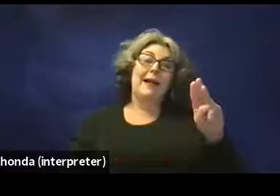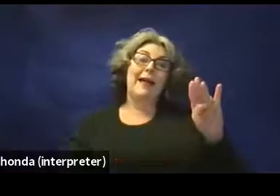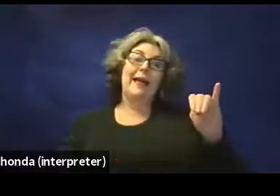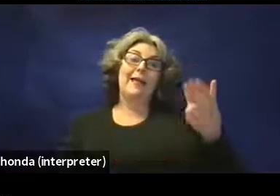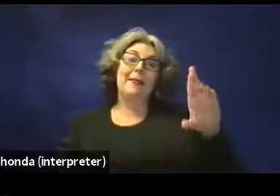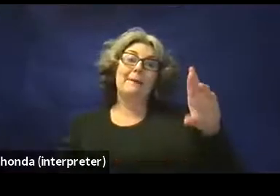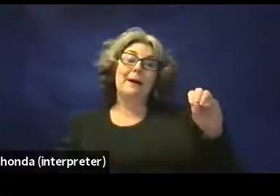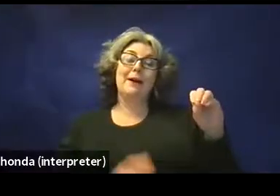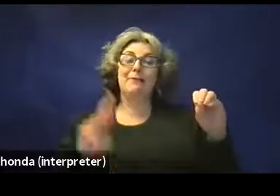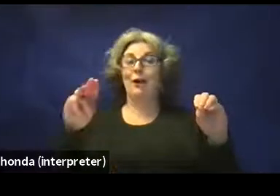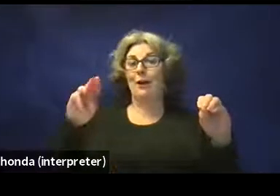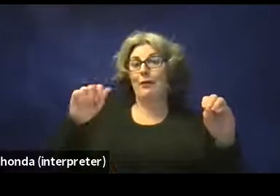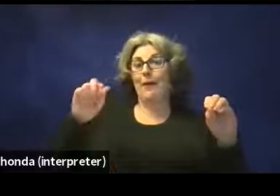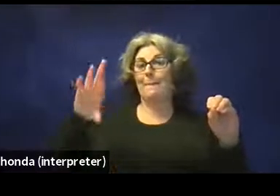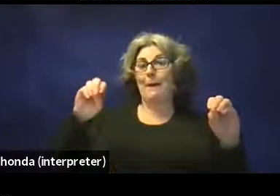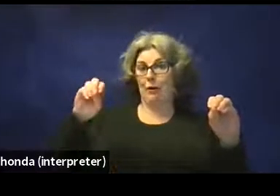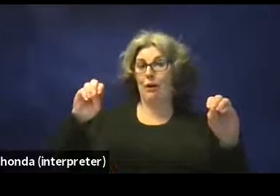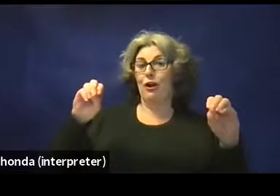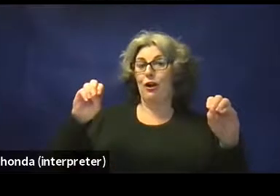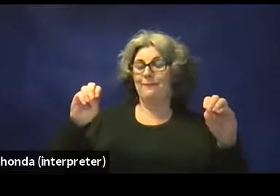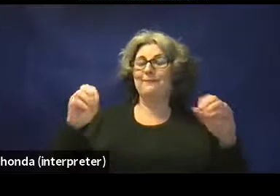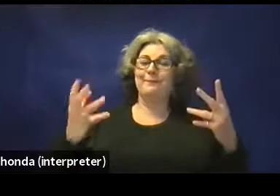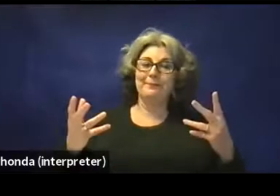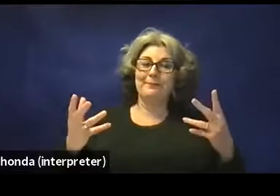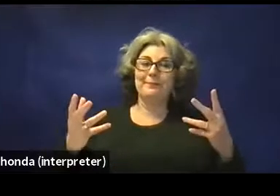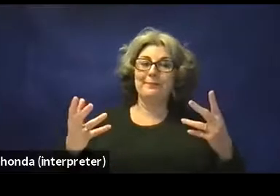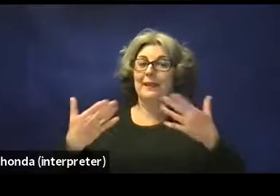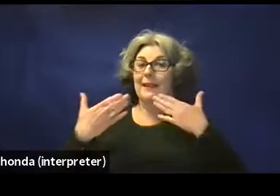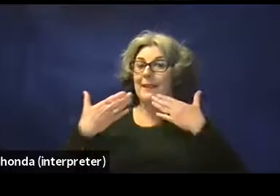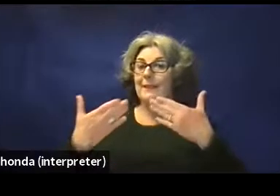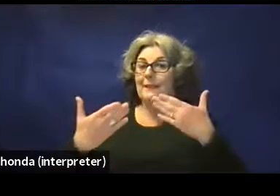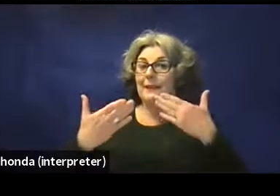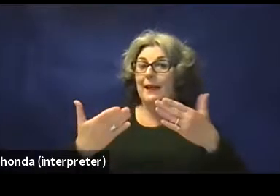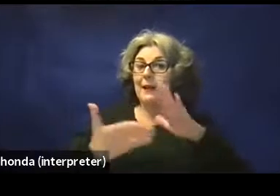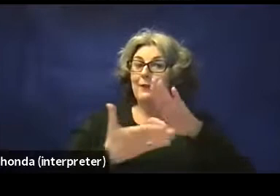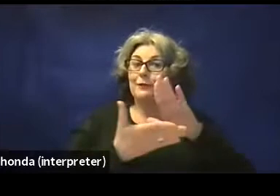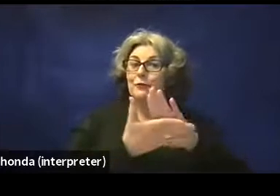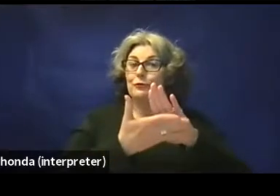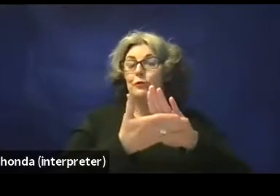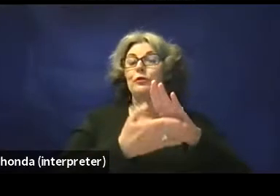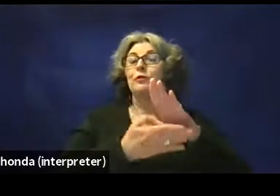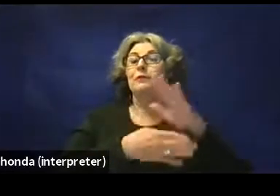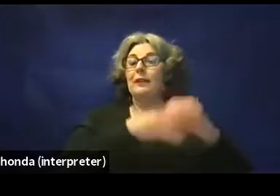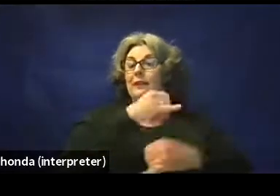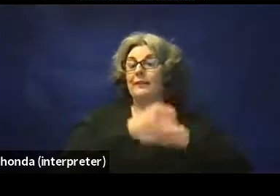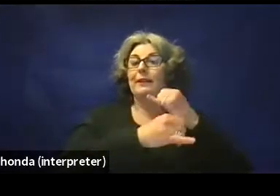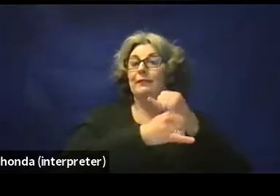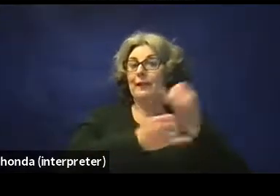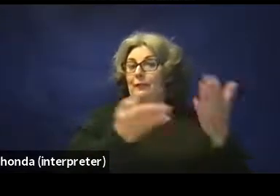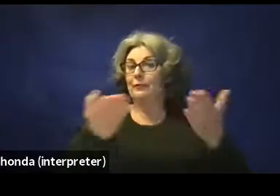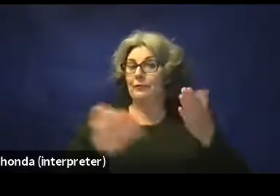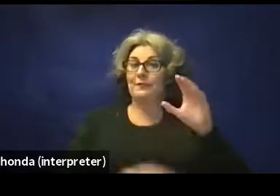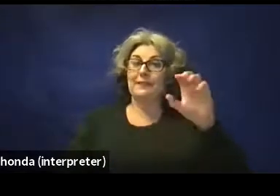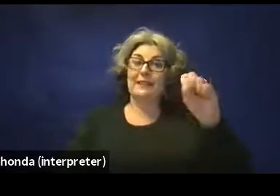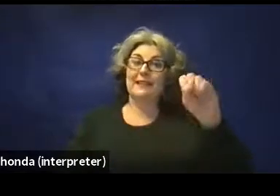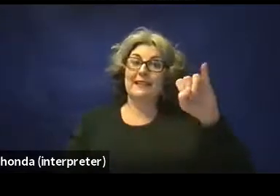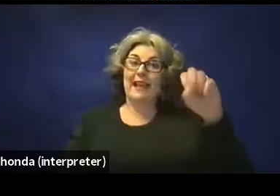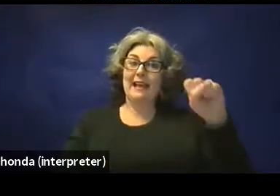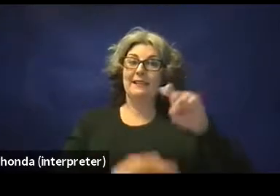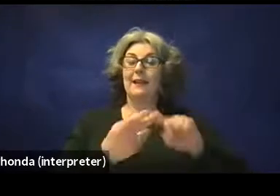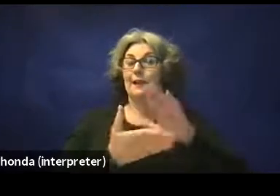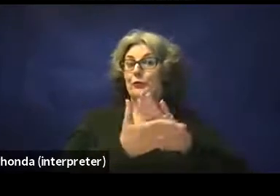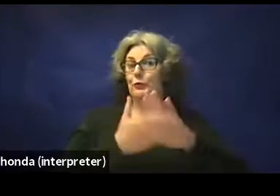macro dimensions of this. So I also want to thank again the School of International Service at American University and the School